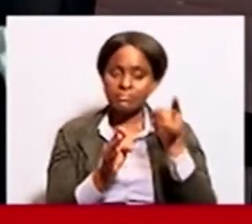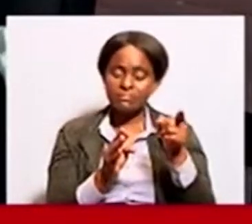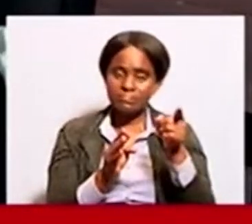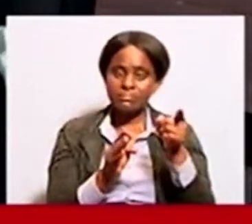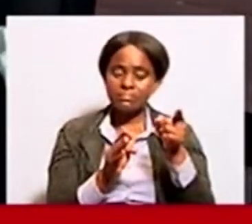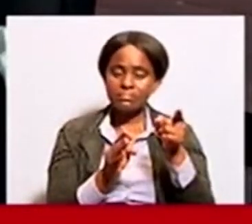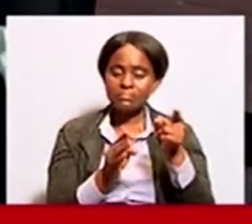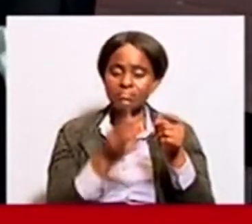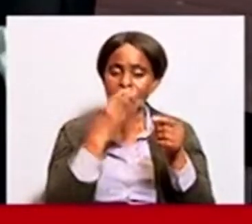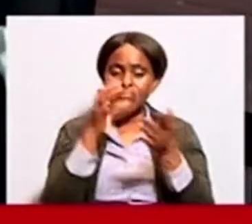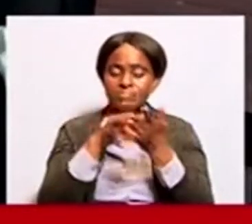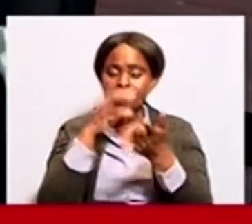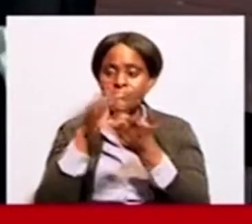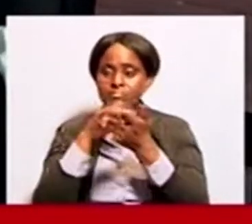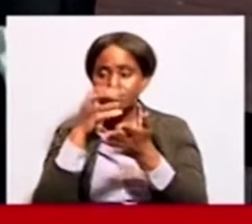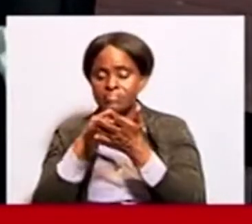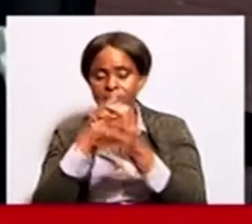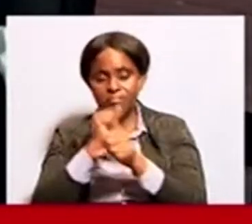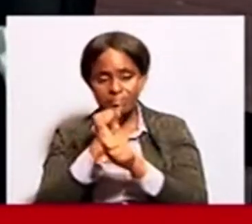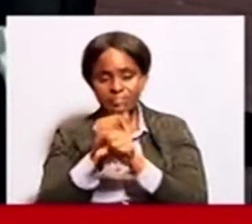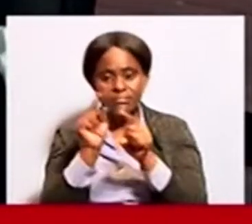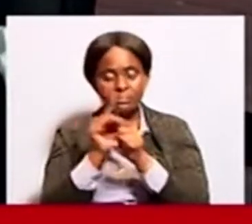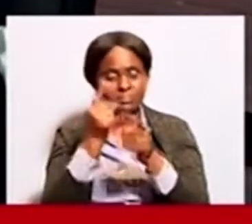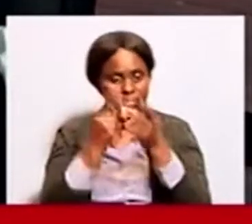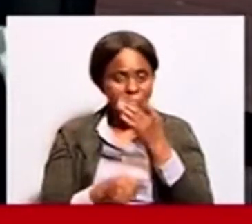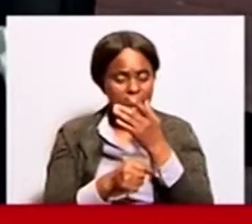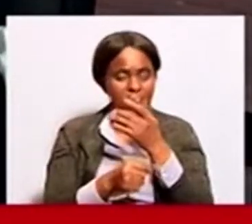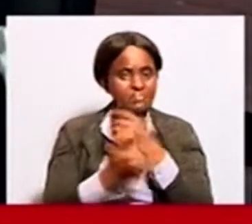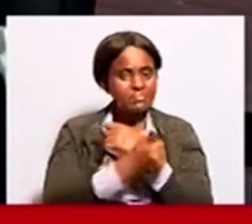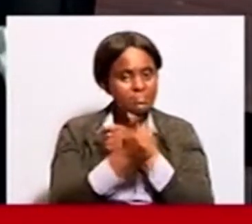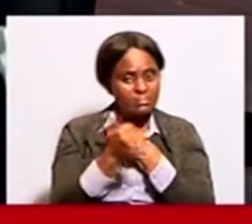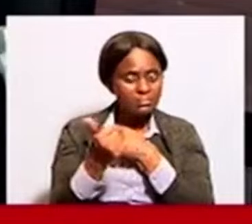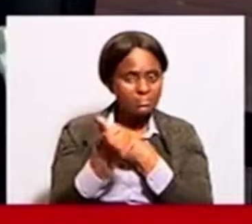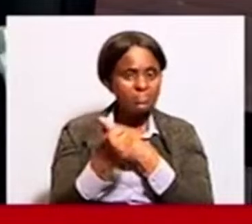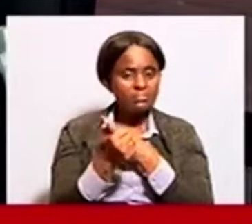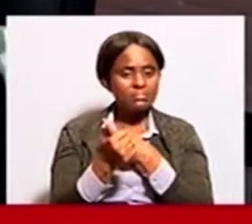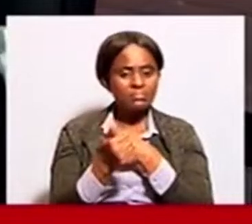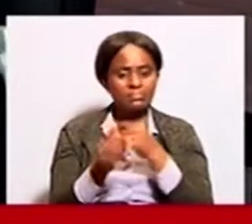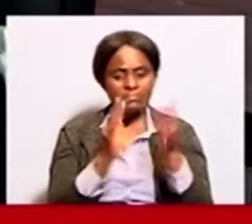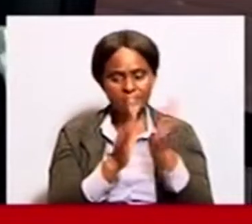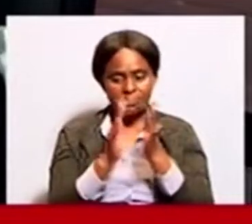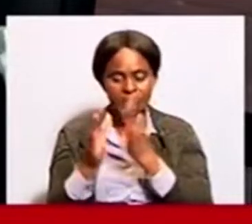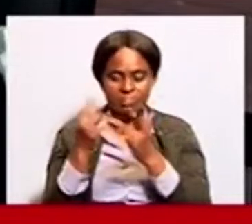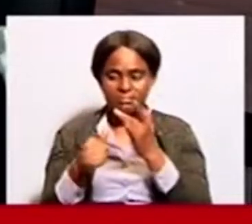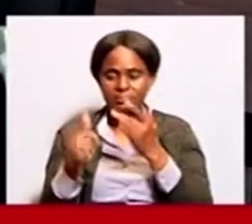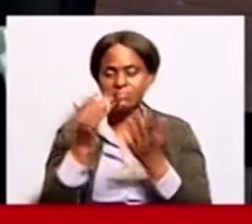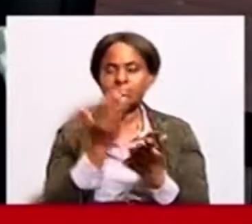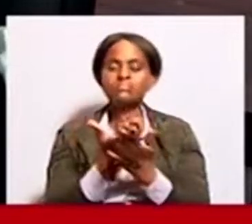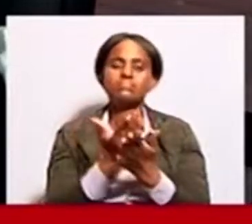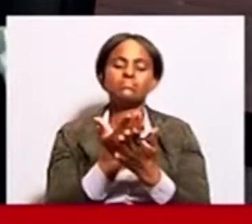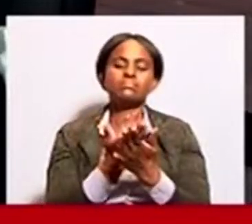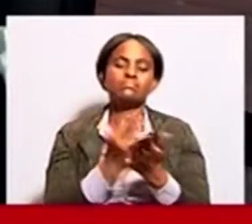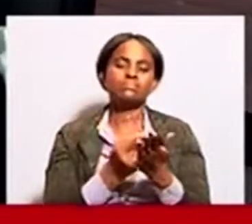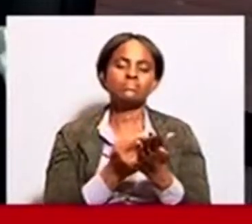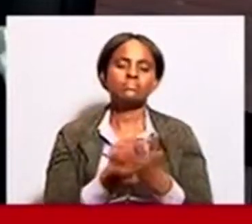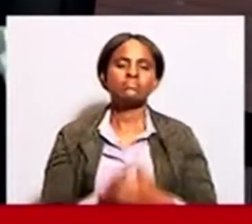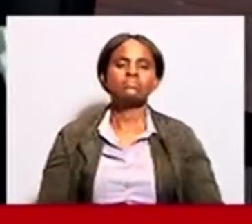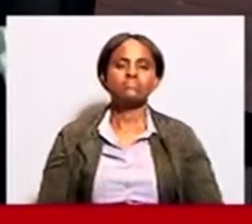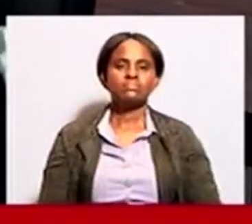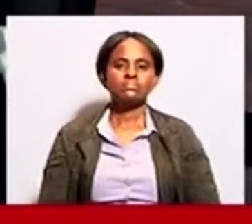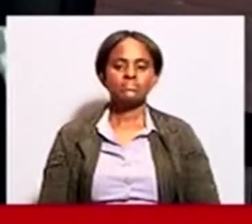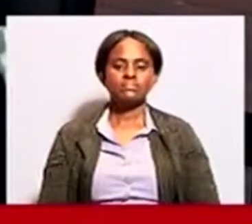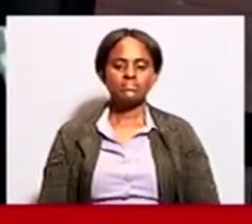the shoddy works and what defect corrective measures you are proposing?